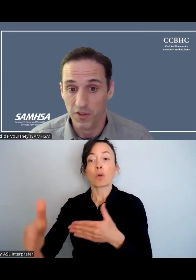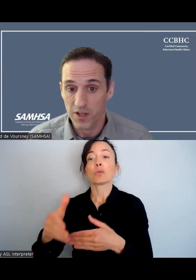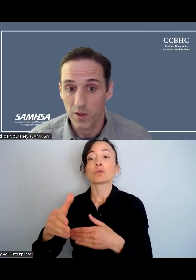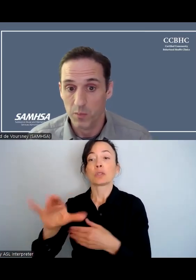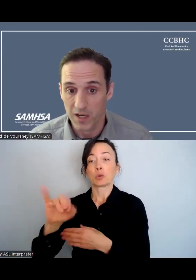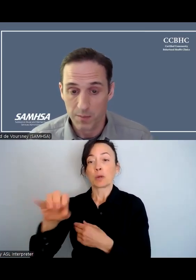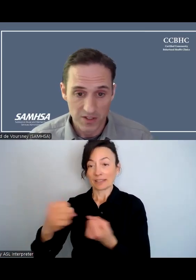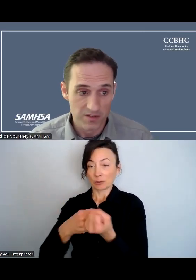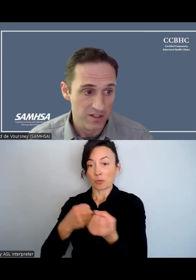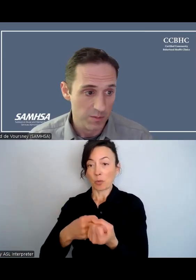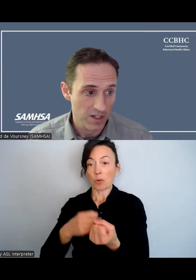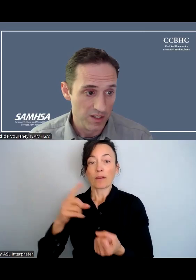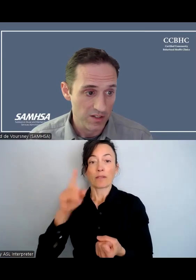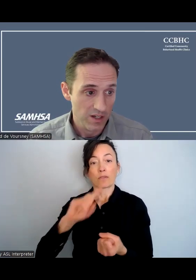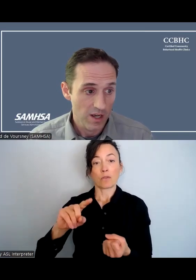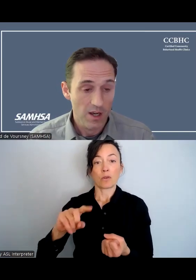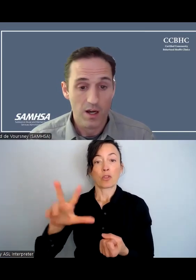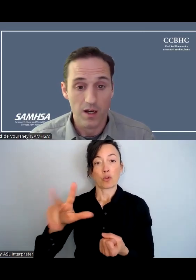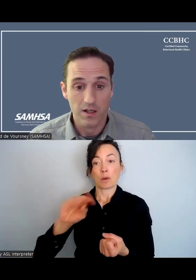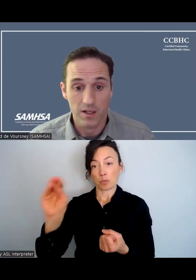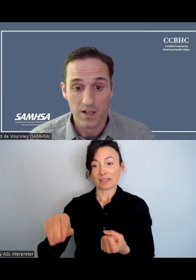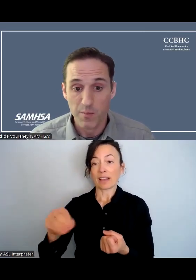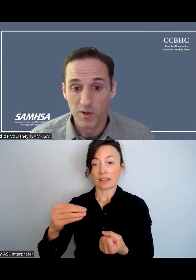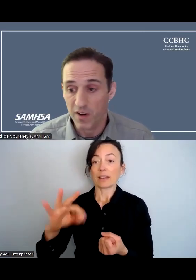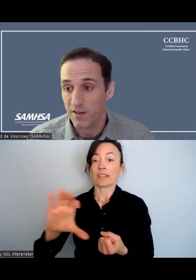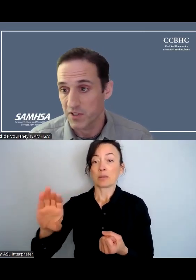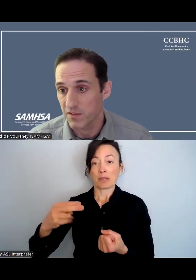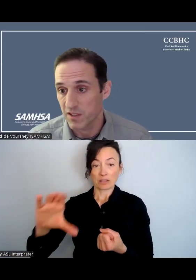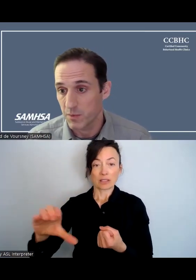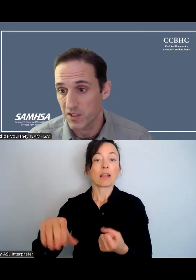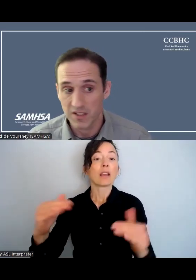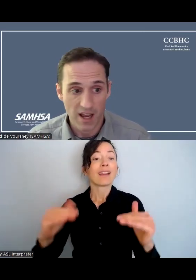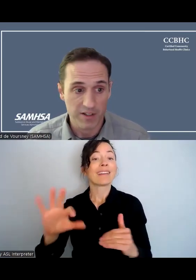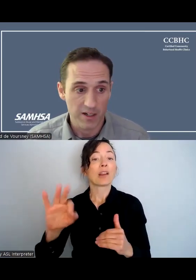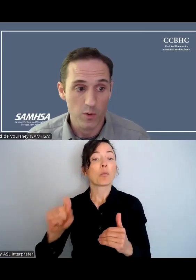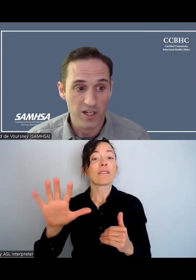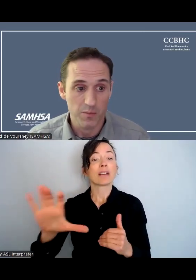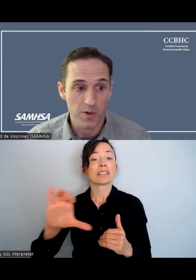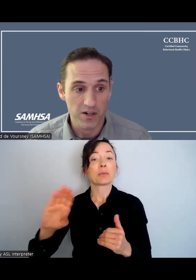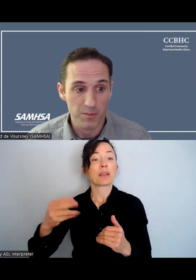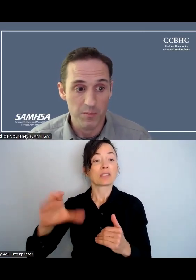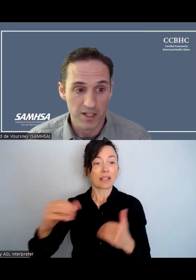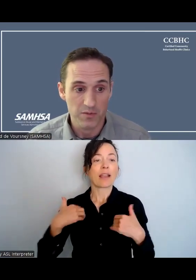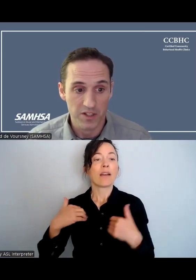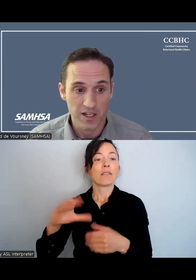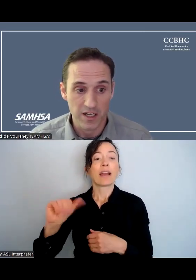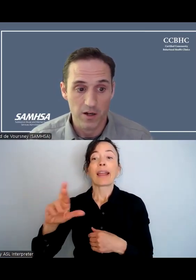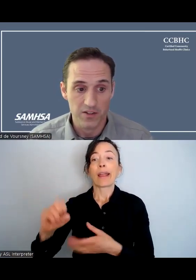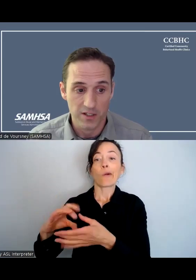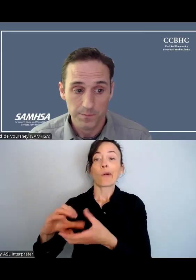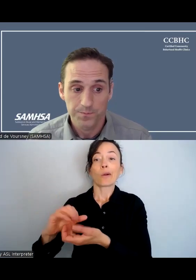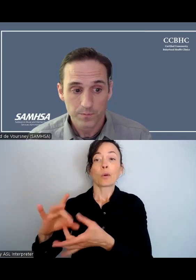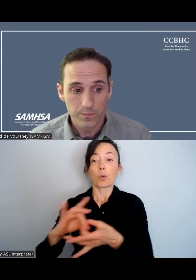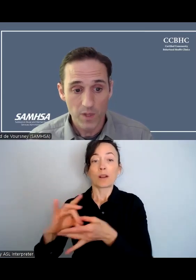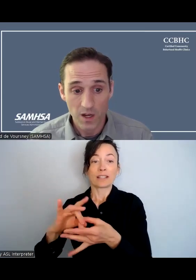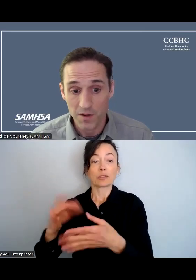and for 31.8% of CCBHCs. 9.5% of CCBHCs have a care coordination partnership in place with the 988 call